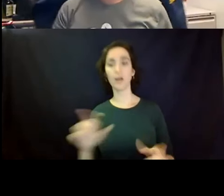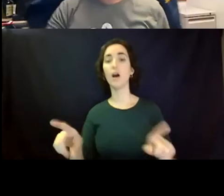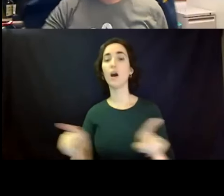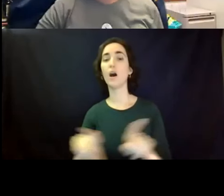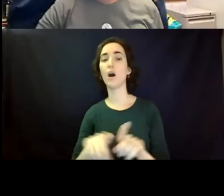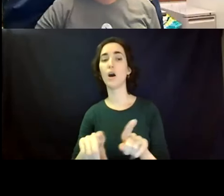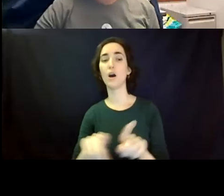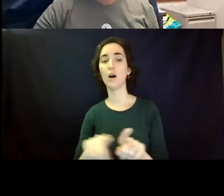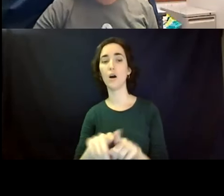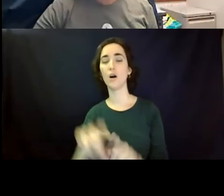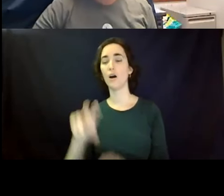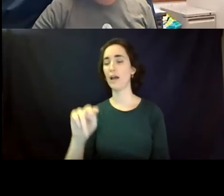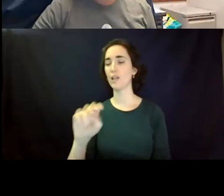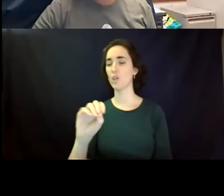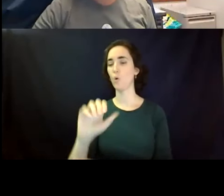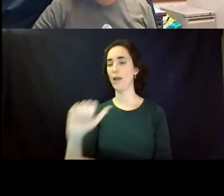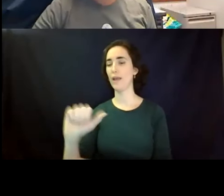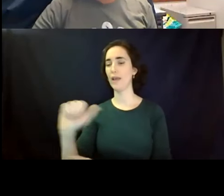NOAA weather radios.